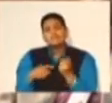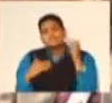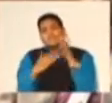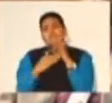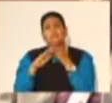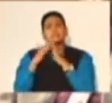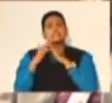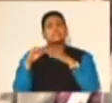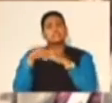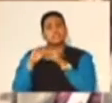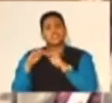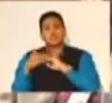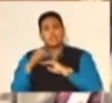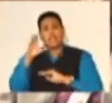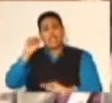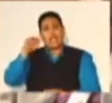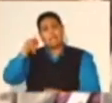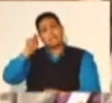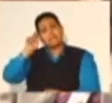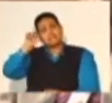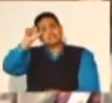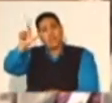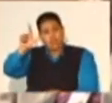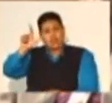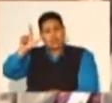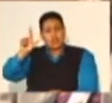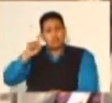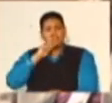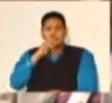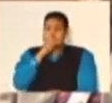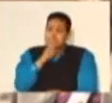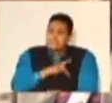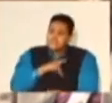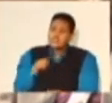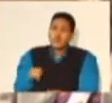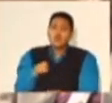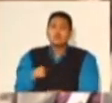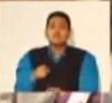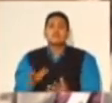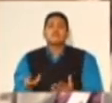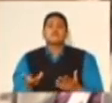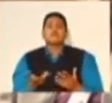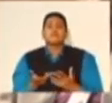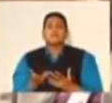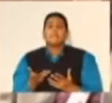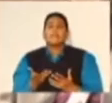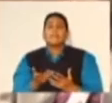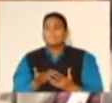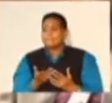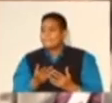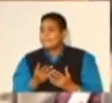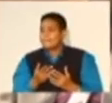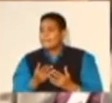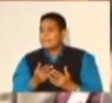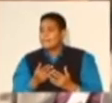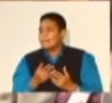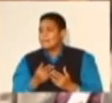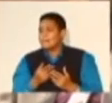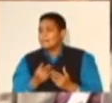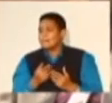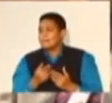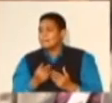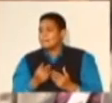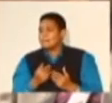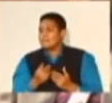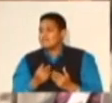Jamaica, is that Kingston, Mr. Speaker, must be